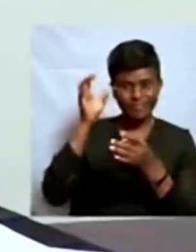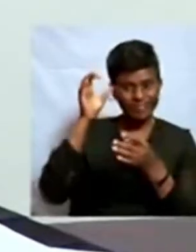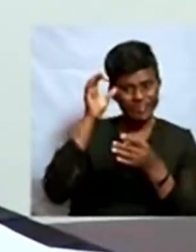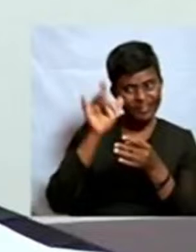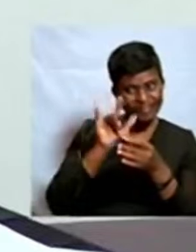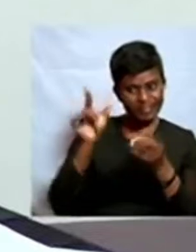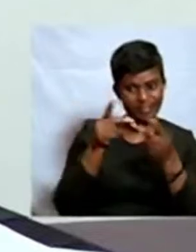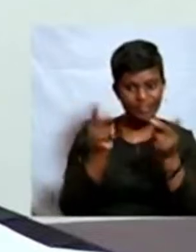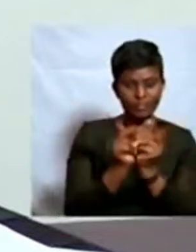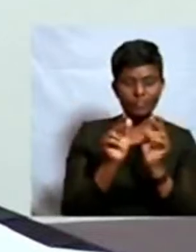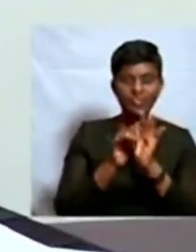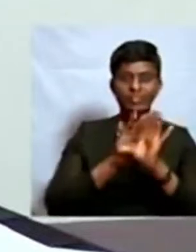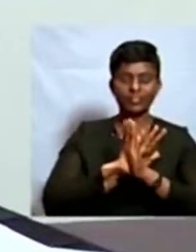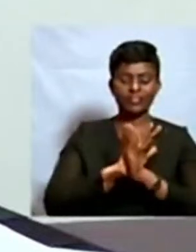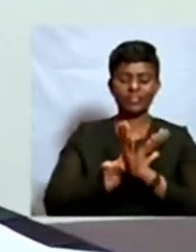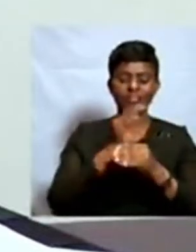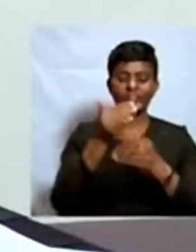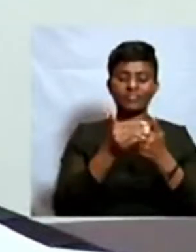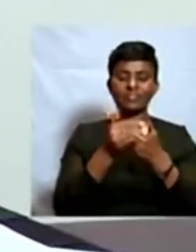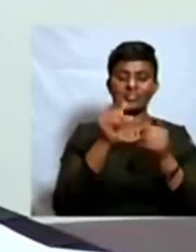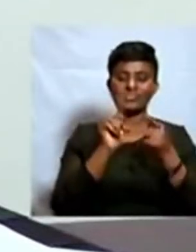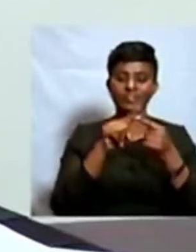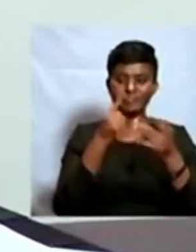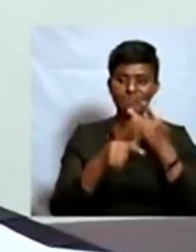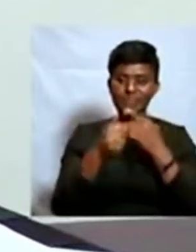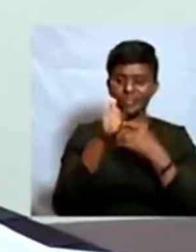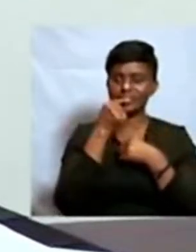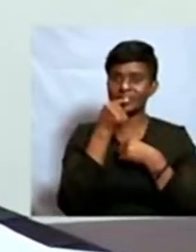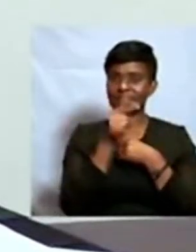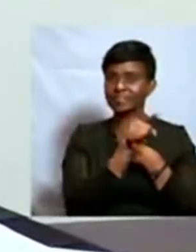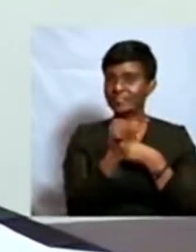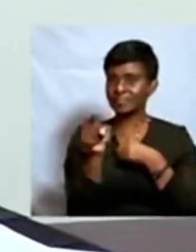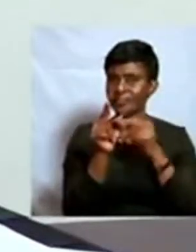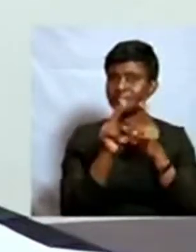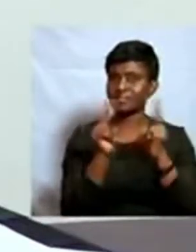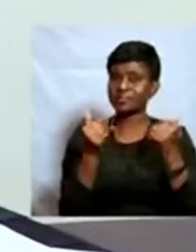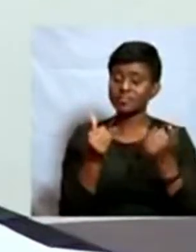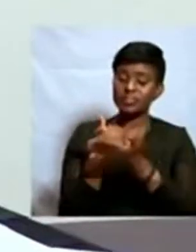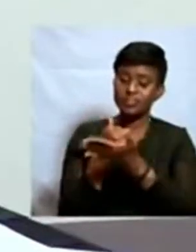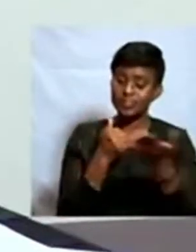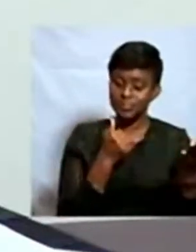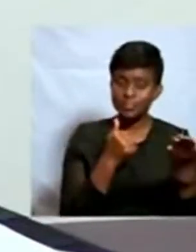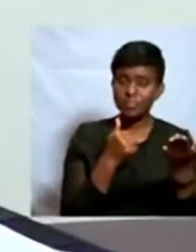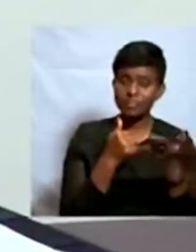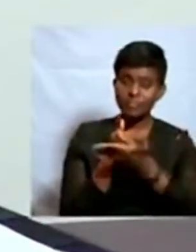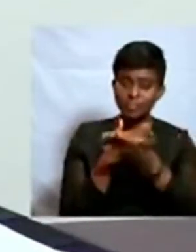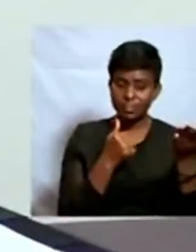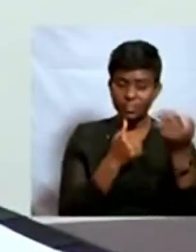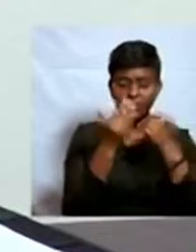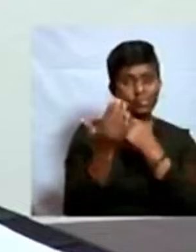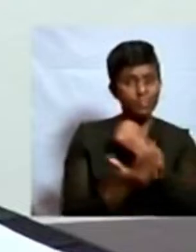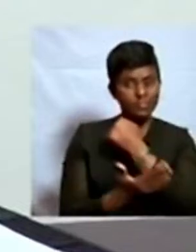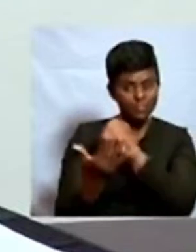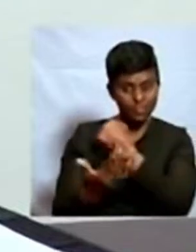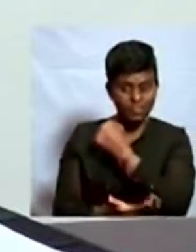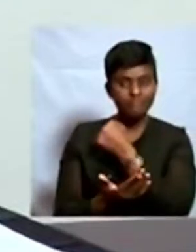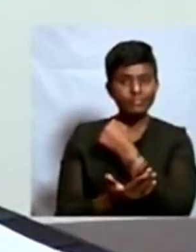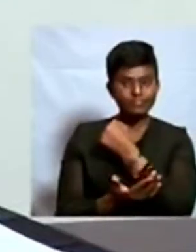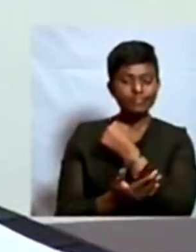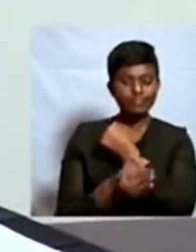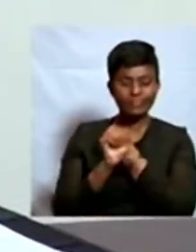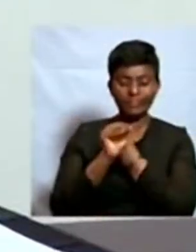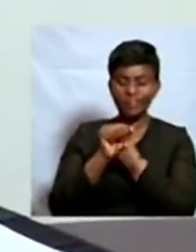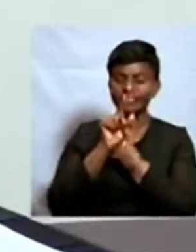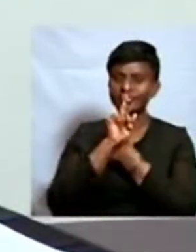in Zambia closer to what persists elsewhere. So these are welcome amendments indeed. So that's